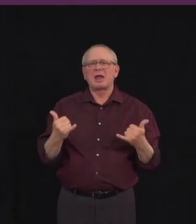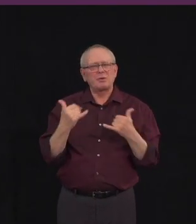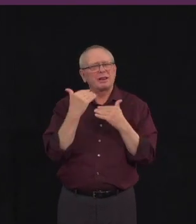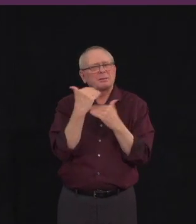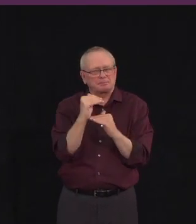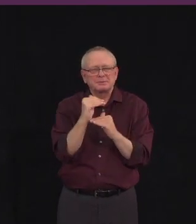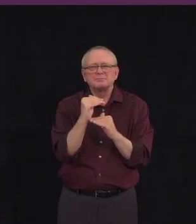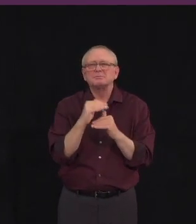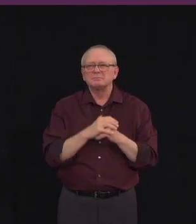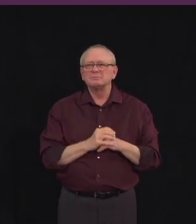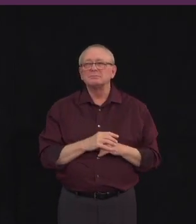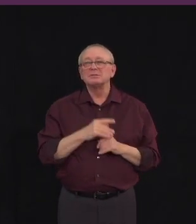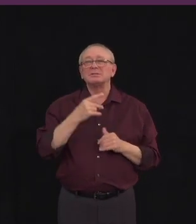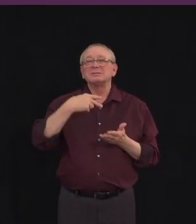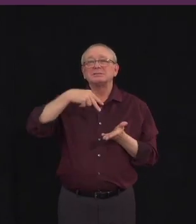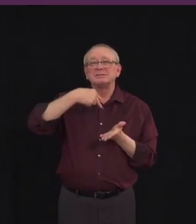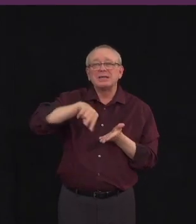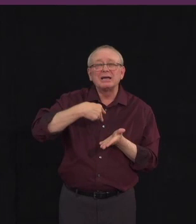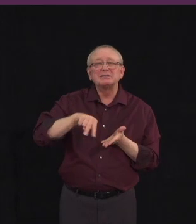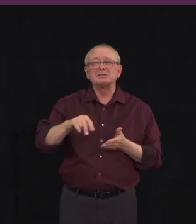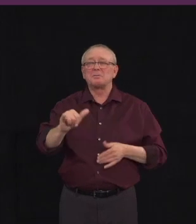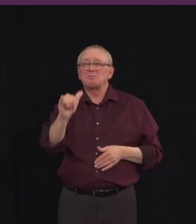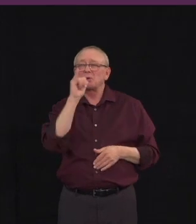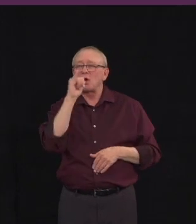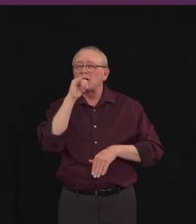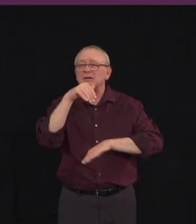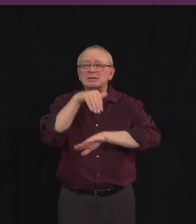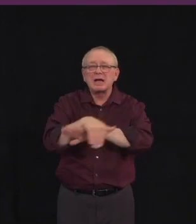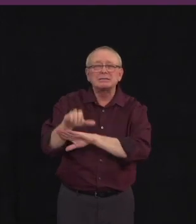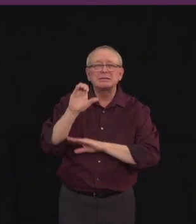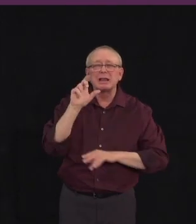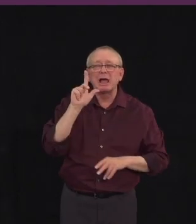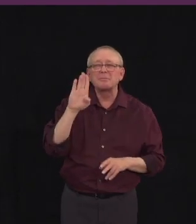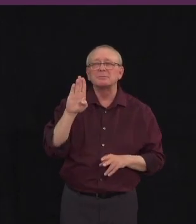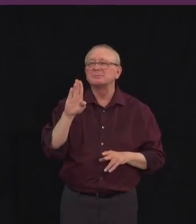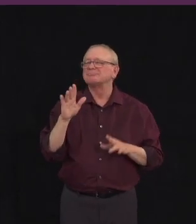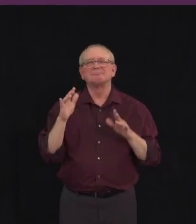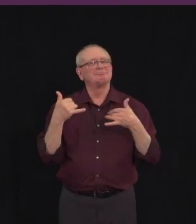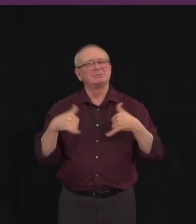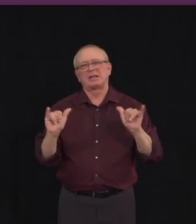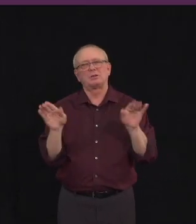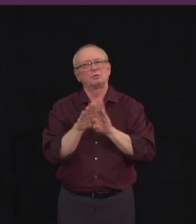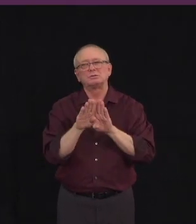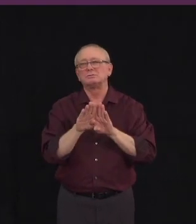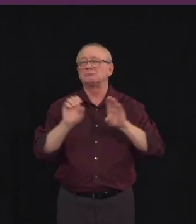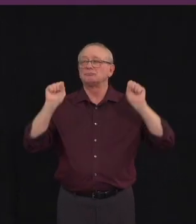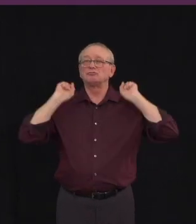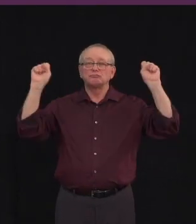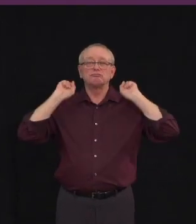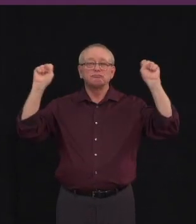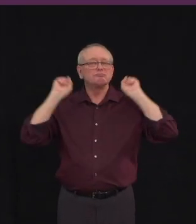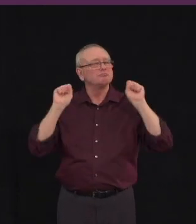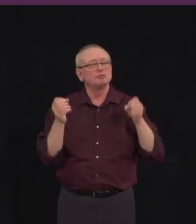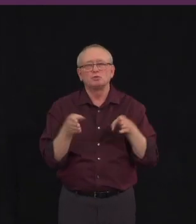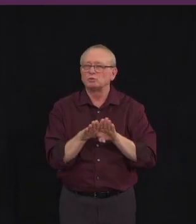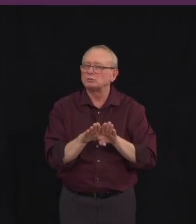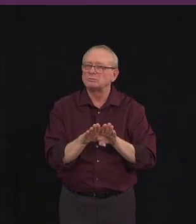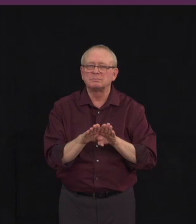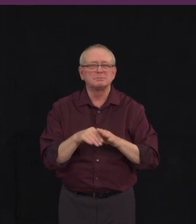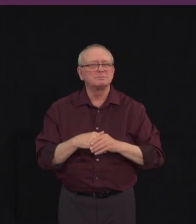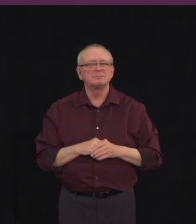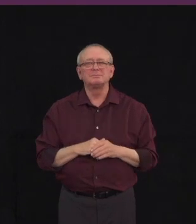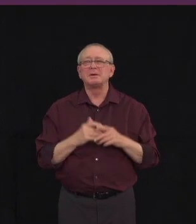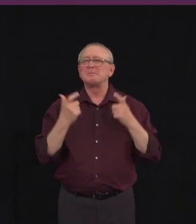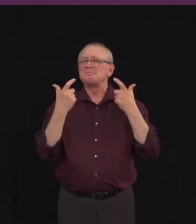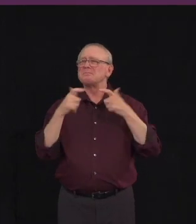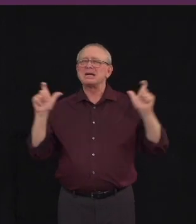two. Arts and culture festivals, concerts, attendance at major sporting events, and other mass